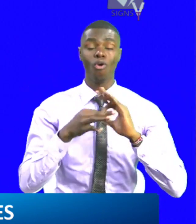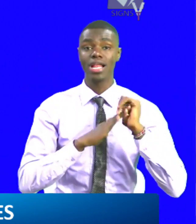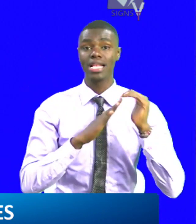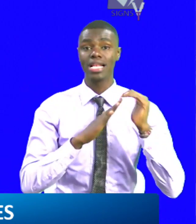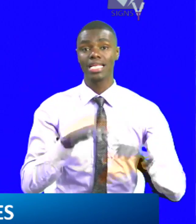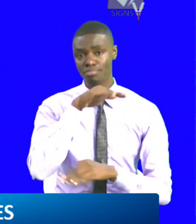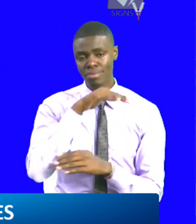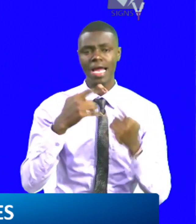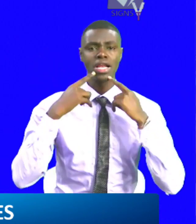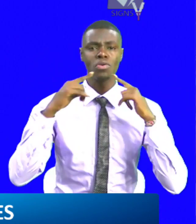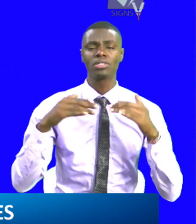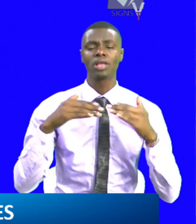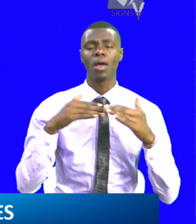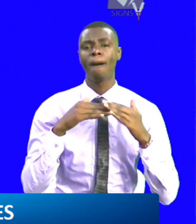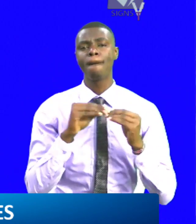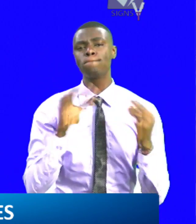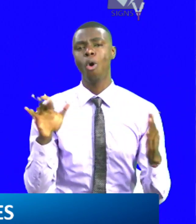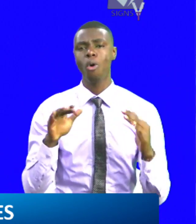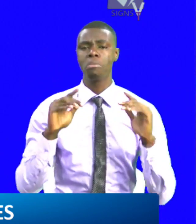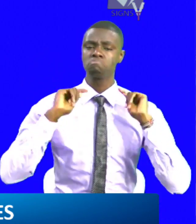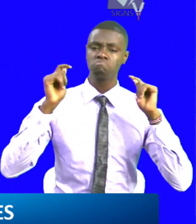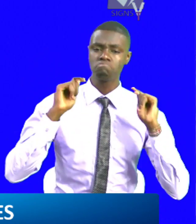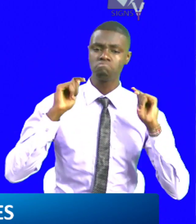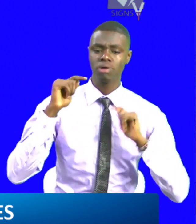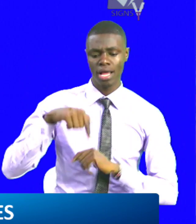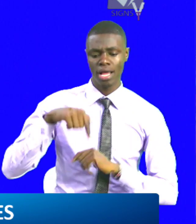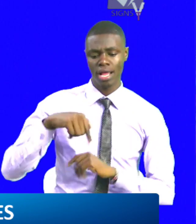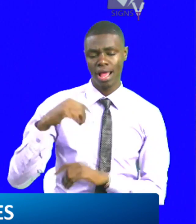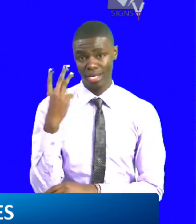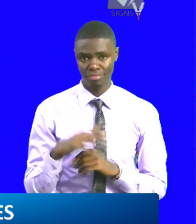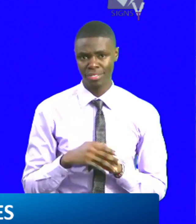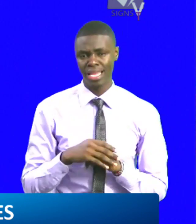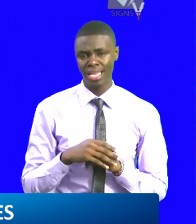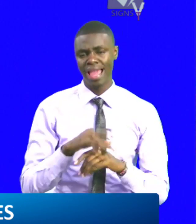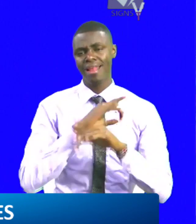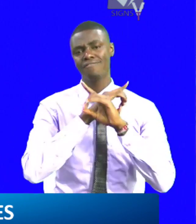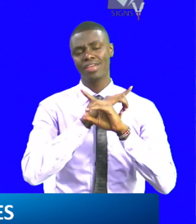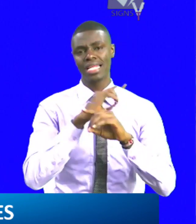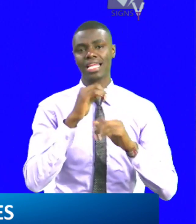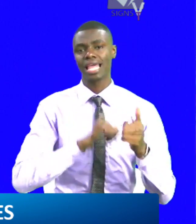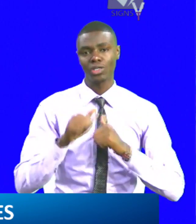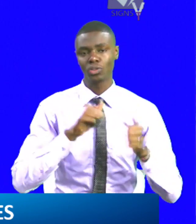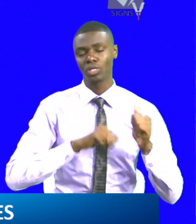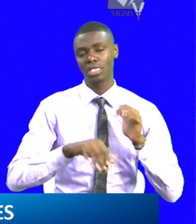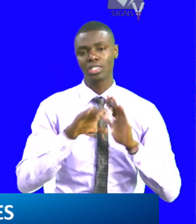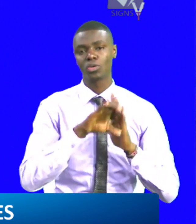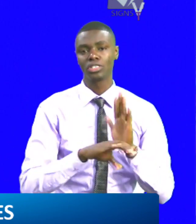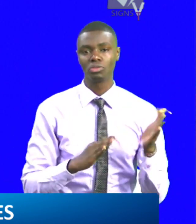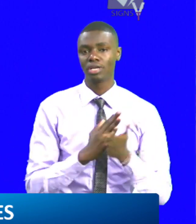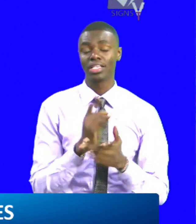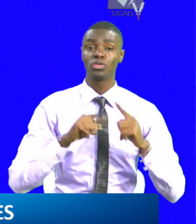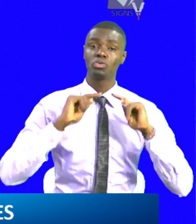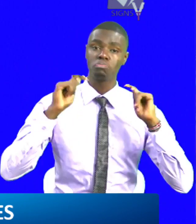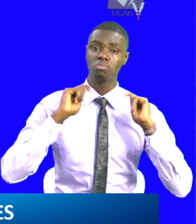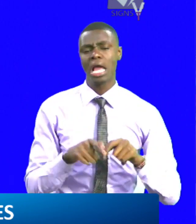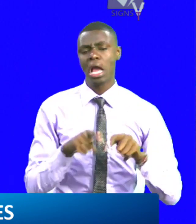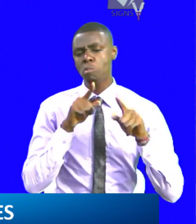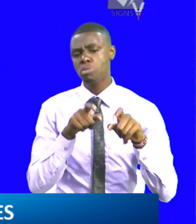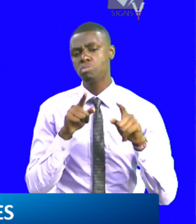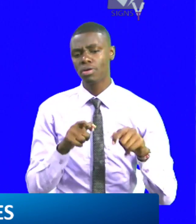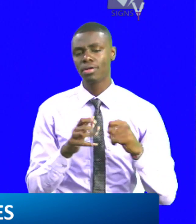Azimio leader Raila Odinga has announced more anti-government protests this Wednesday, defending the action as a constitutional right